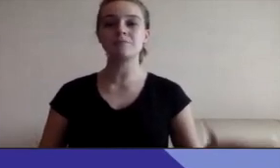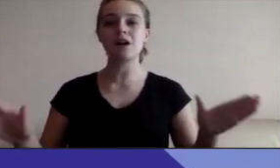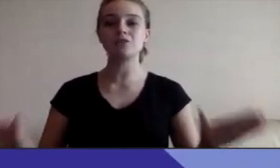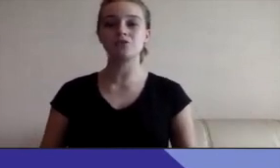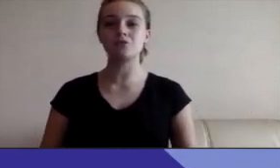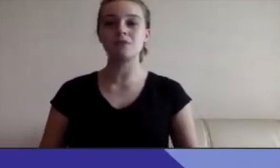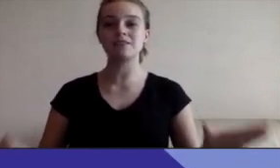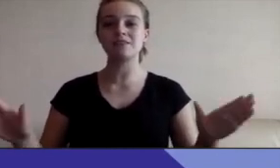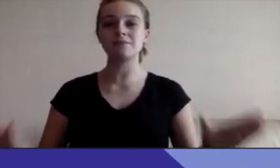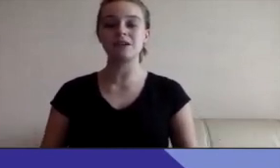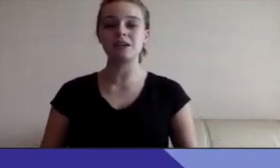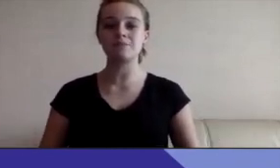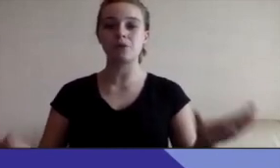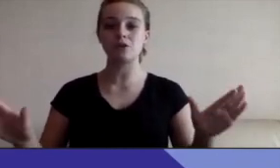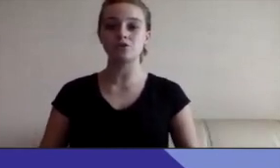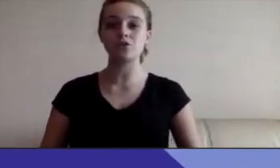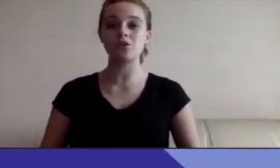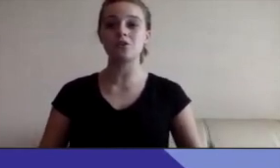bonjour.